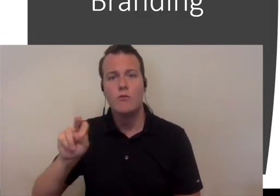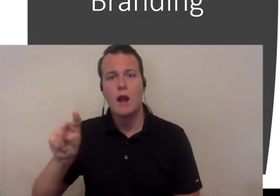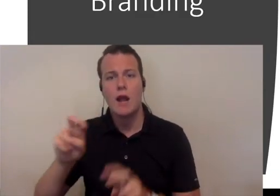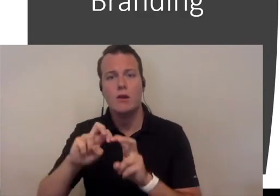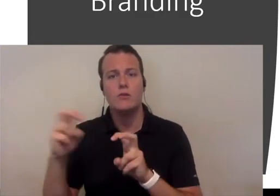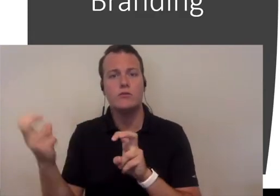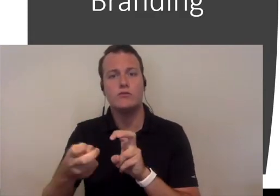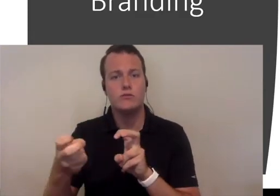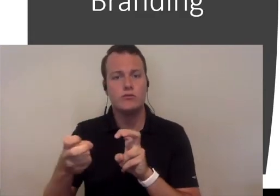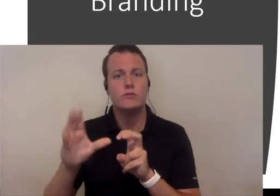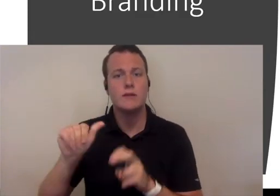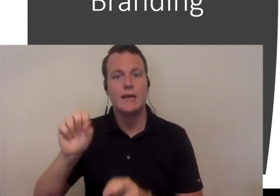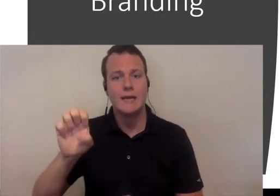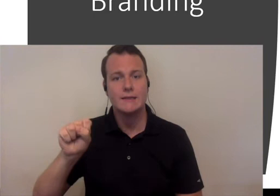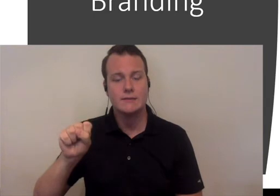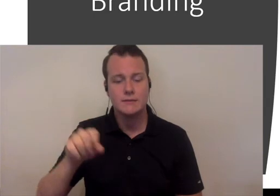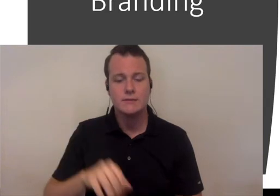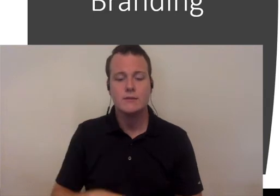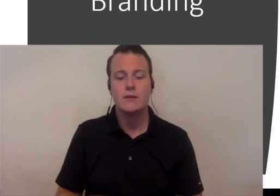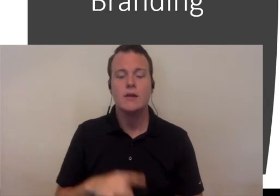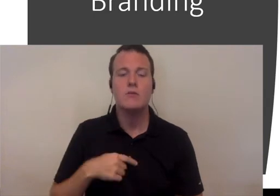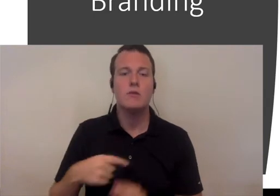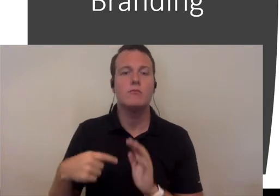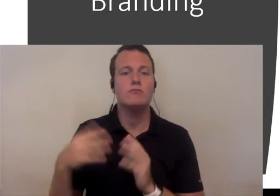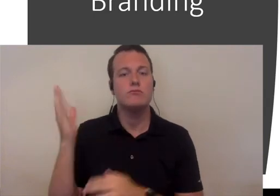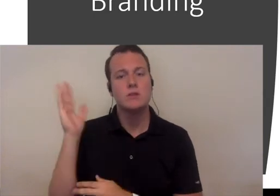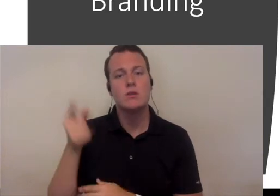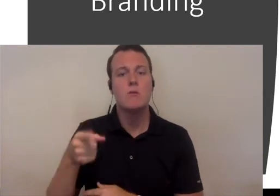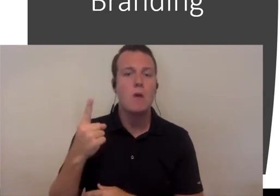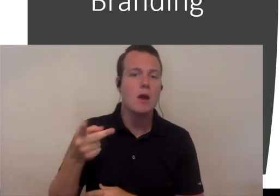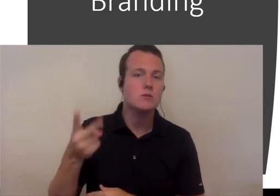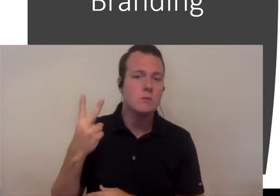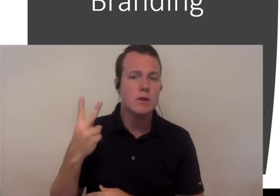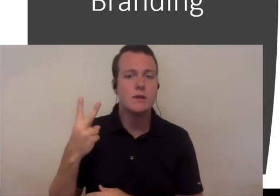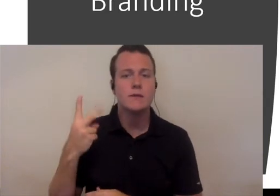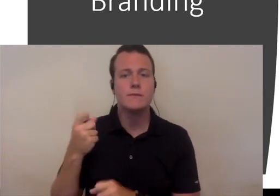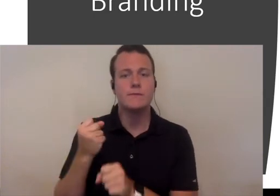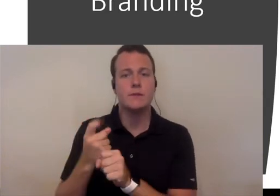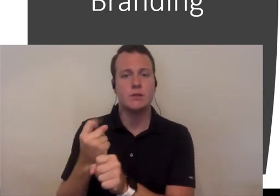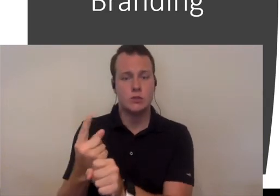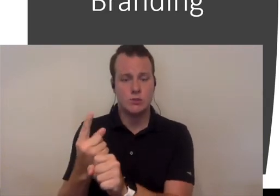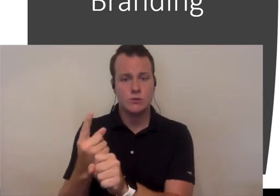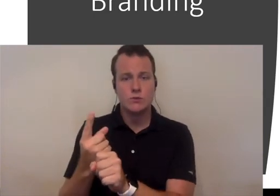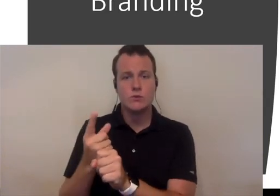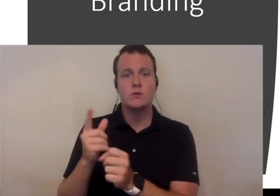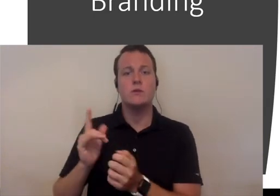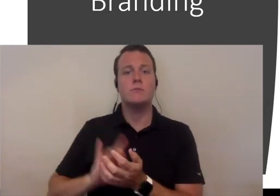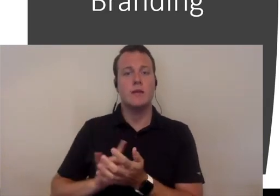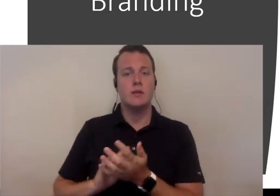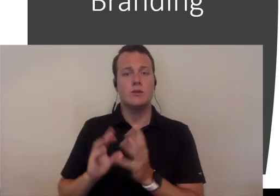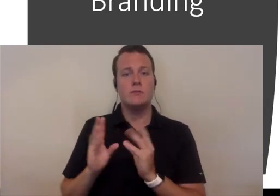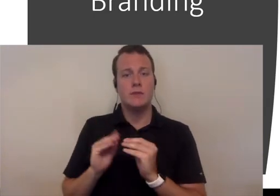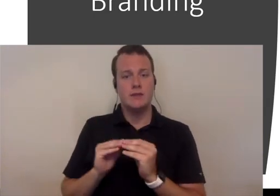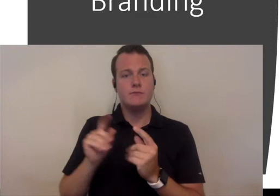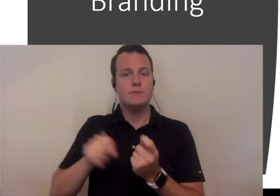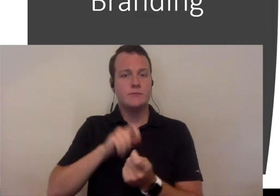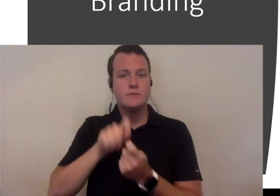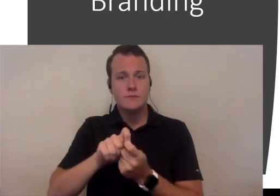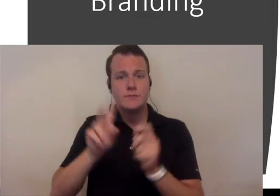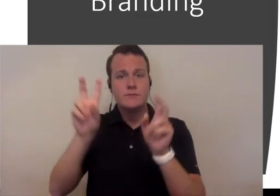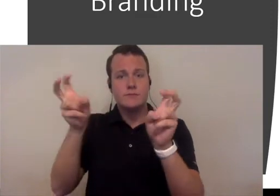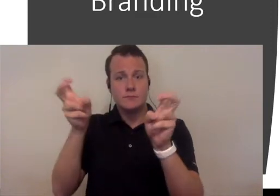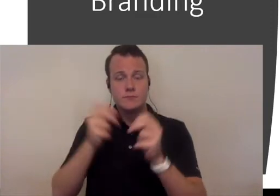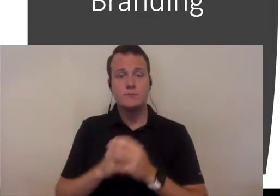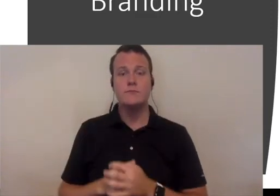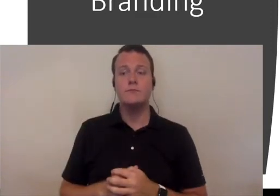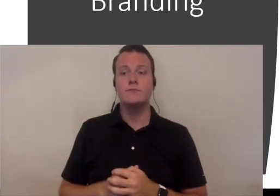present once or twice a year at the various medical meetings on a specific topic. And